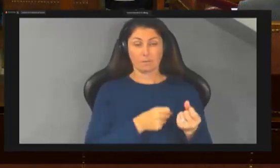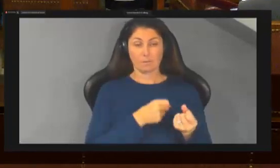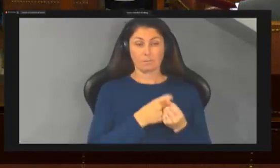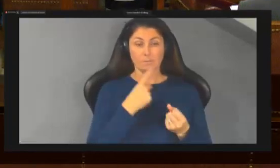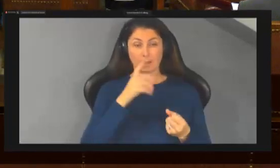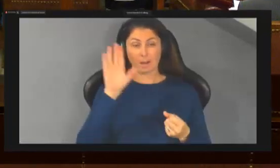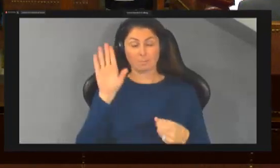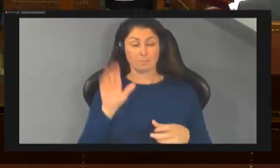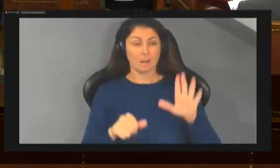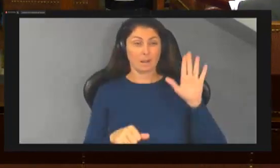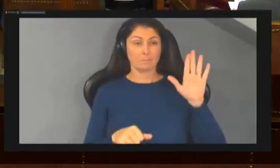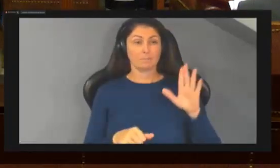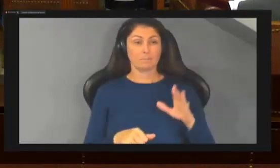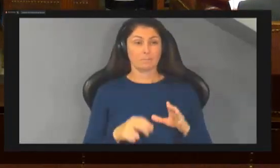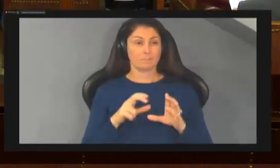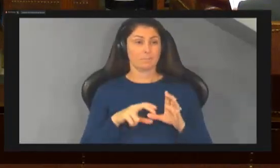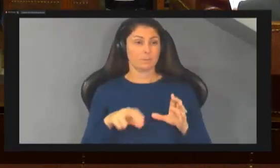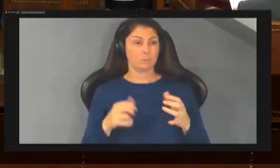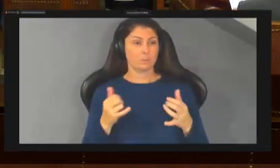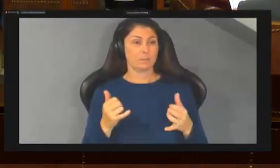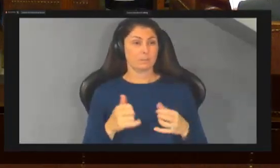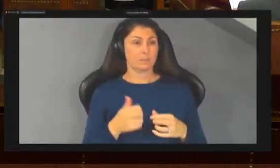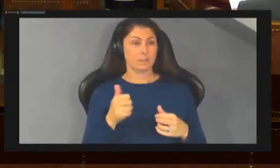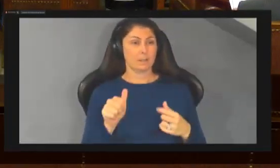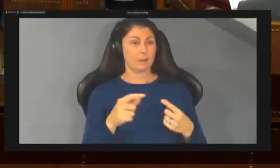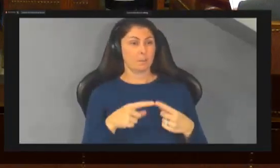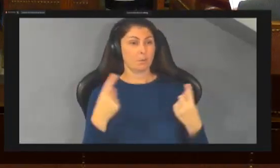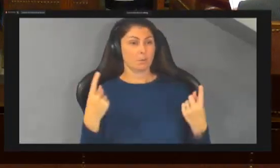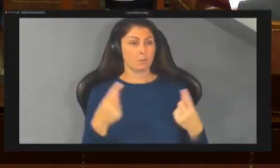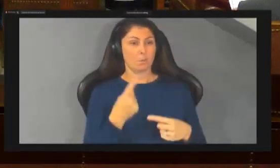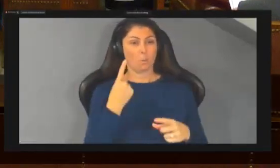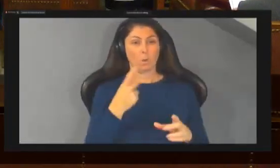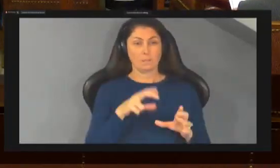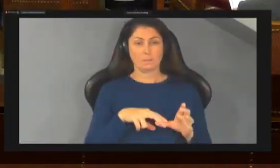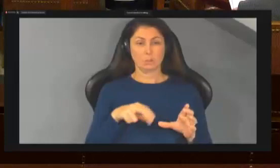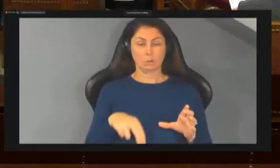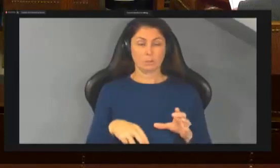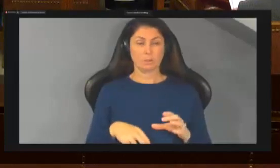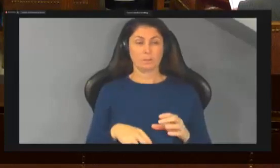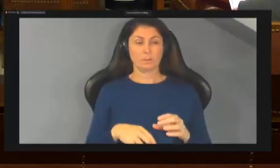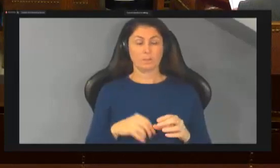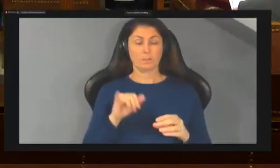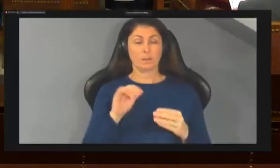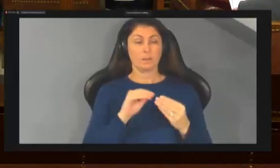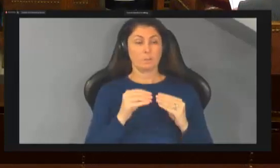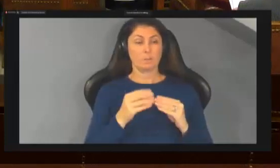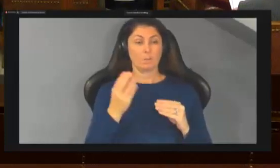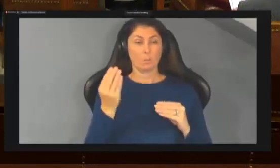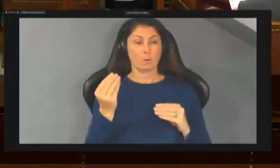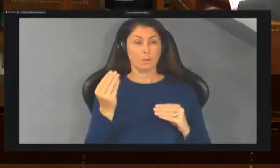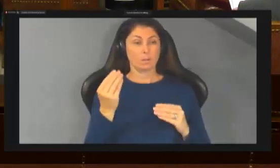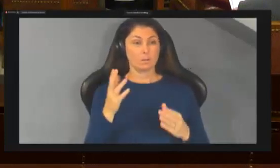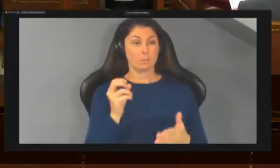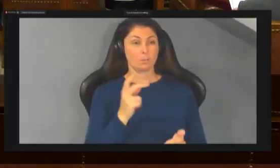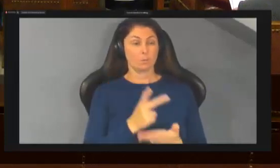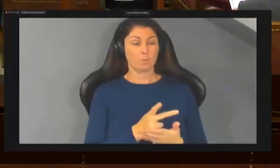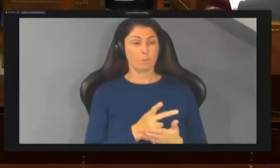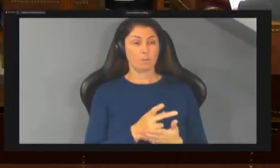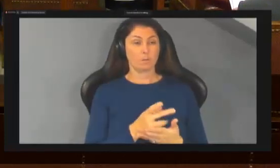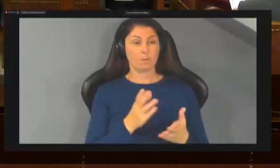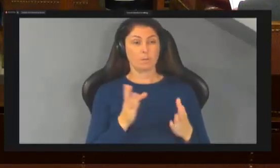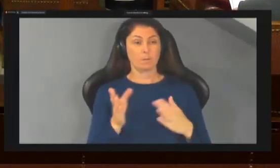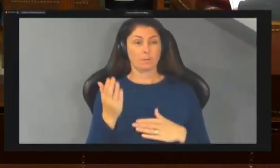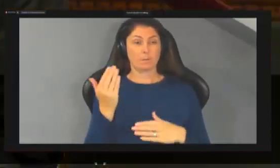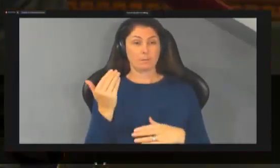aye. I'm abstaining today. Any opposed? One abstention. Operating amendment number 14 has been approved, and on to number